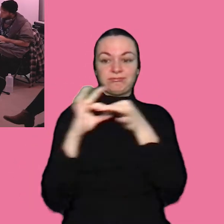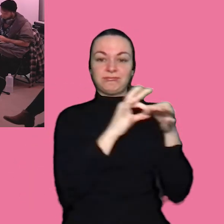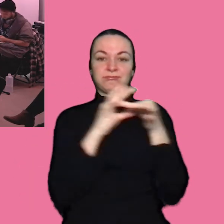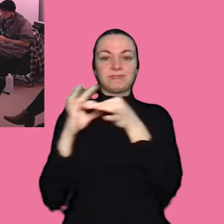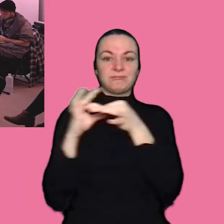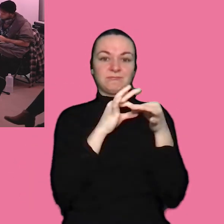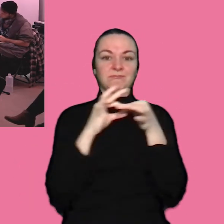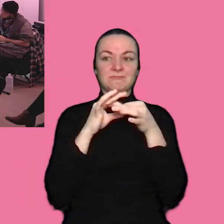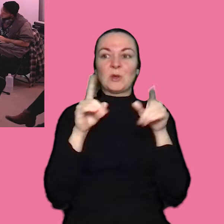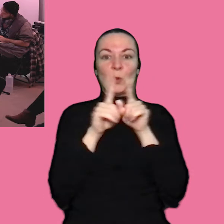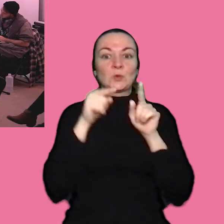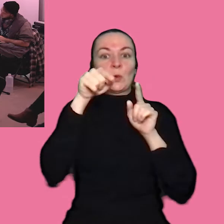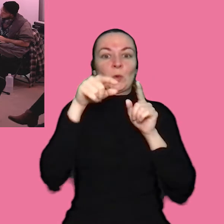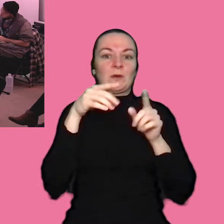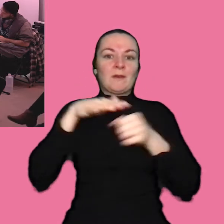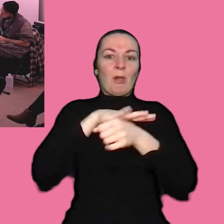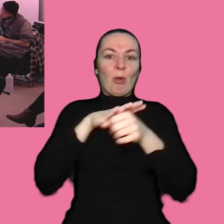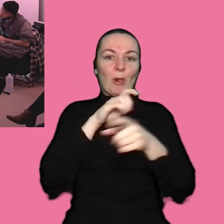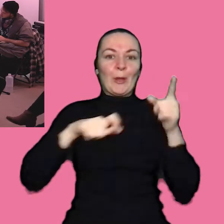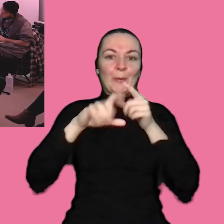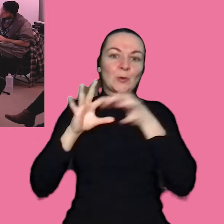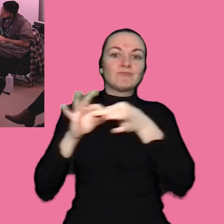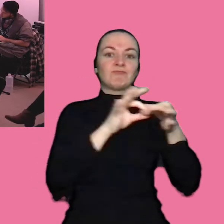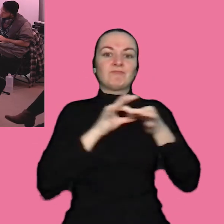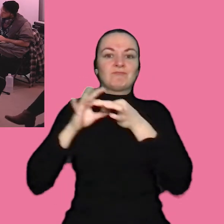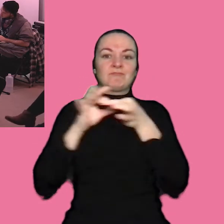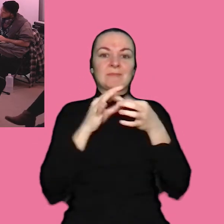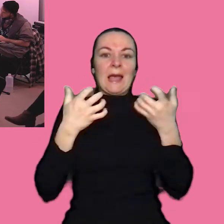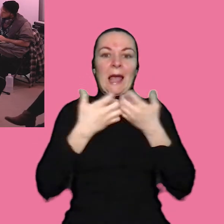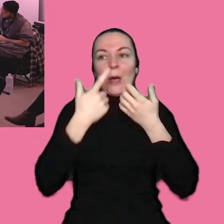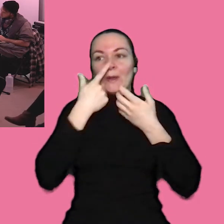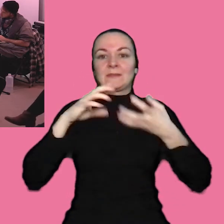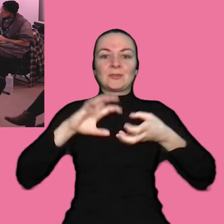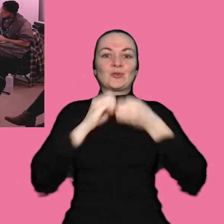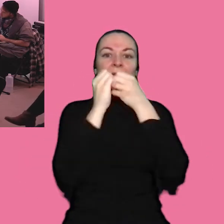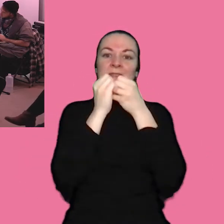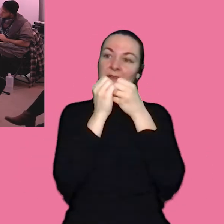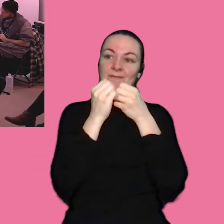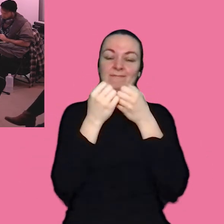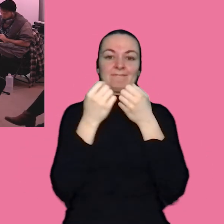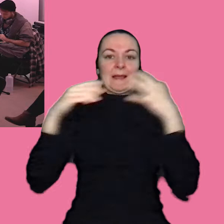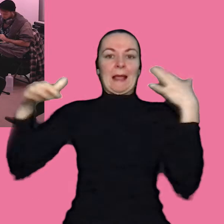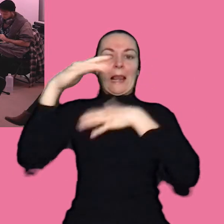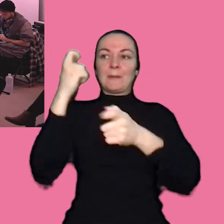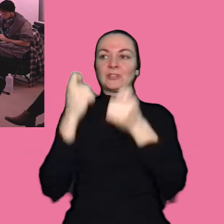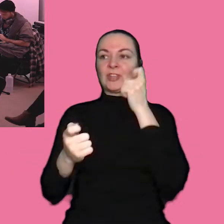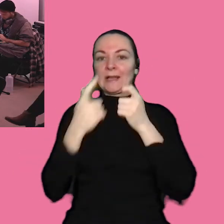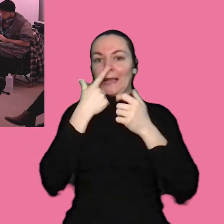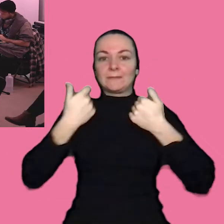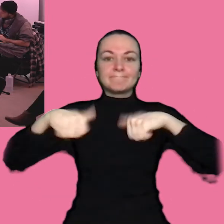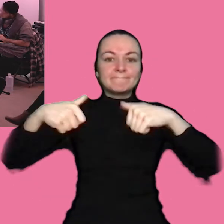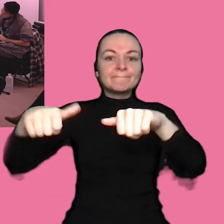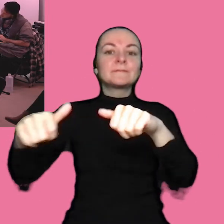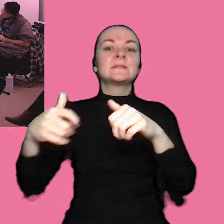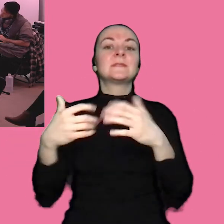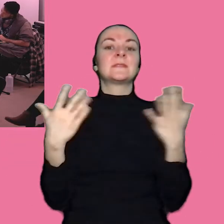with those community partners and the local communities to look at creative responses to climate